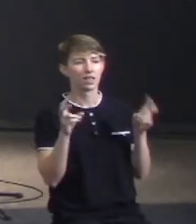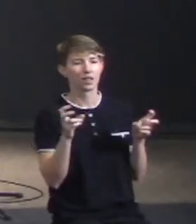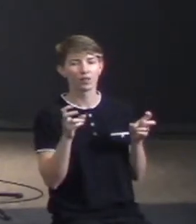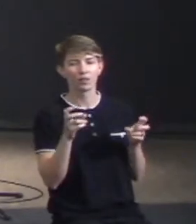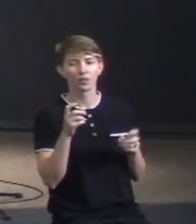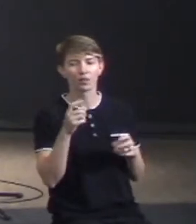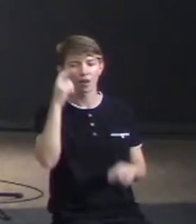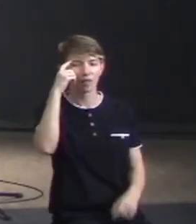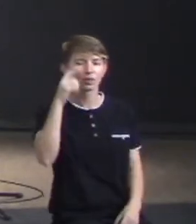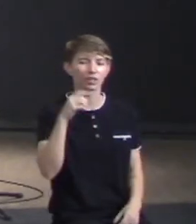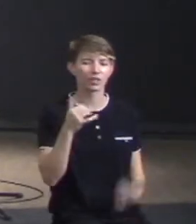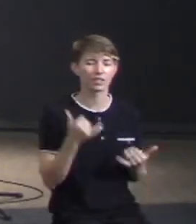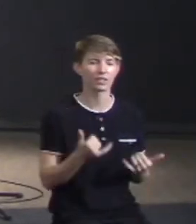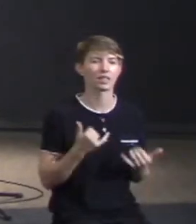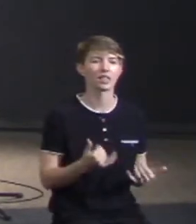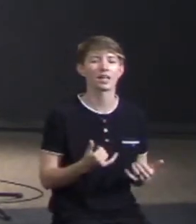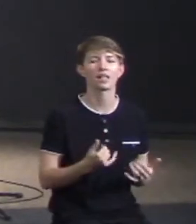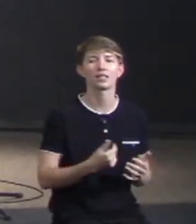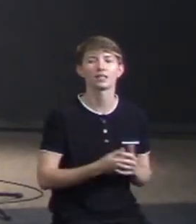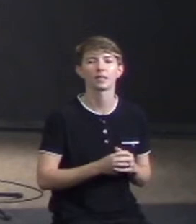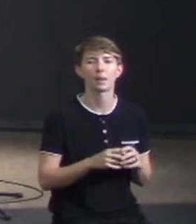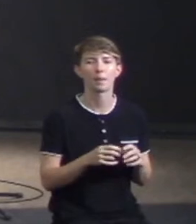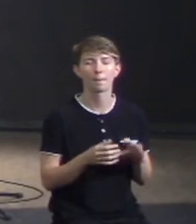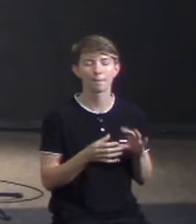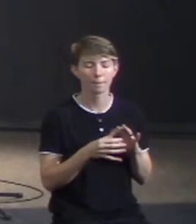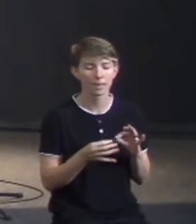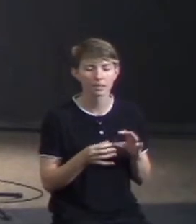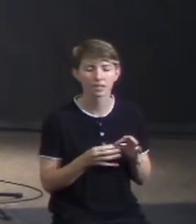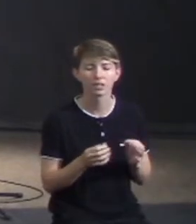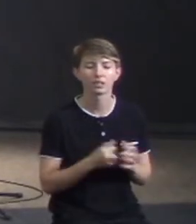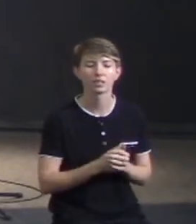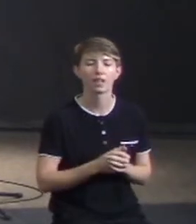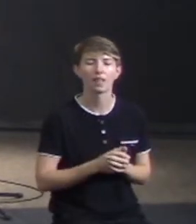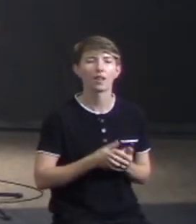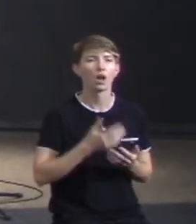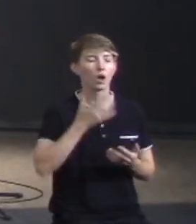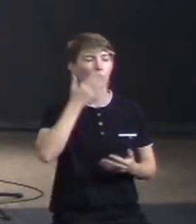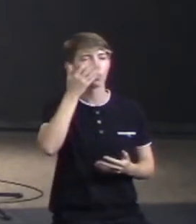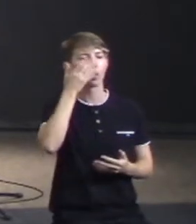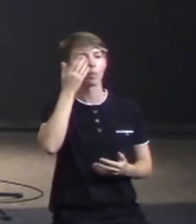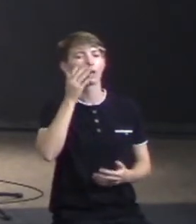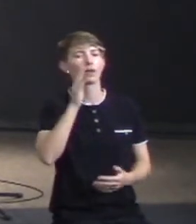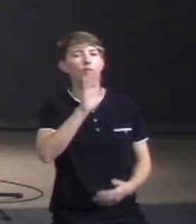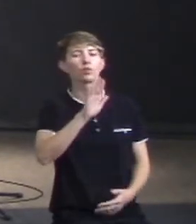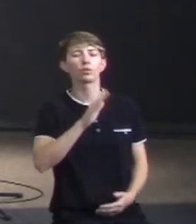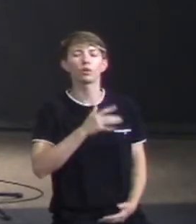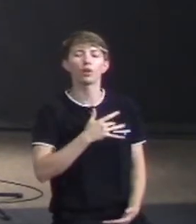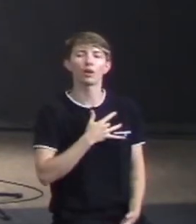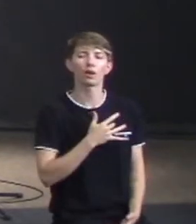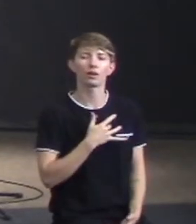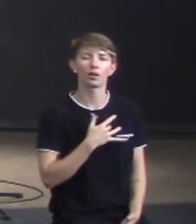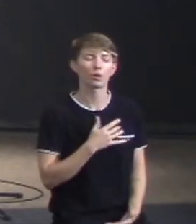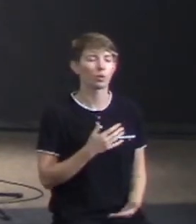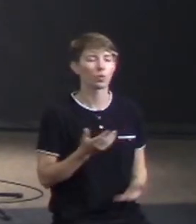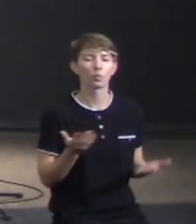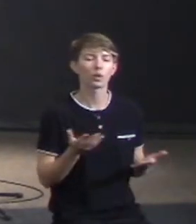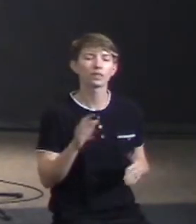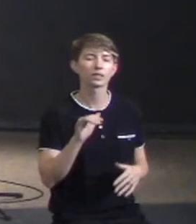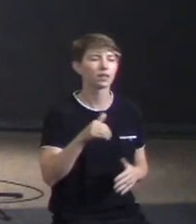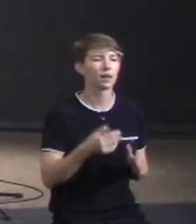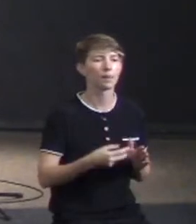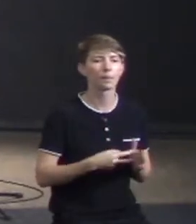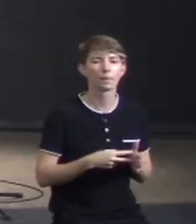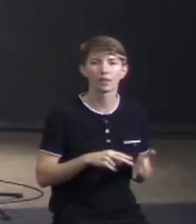message is The Aroma of Your Heart. What is the aroma of your heart? I mean, this is St. Louis, y'all. We're known